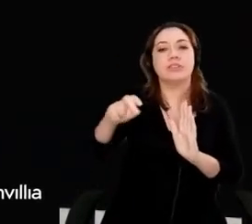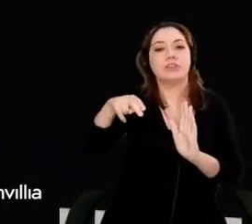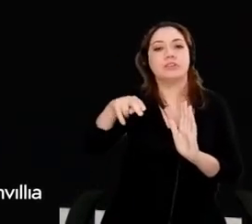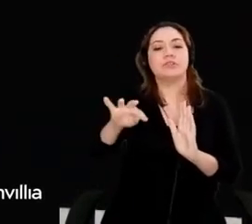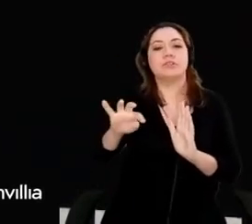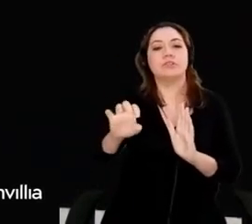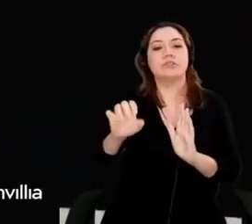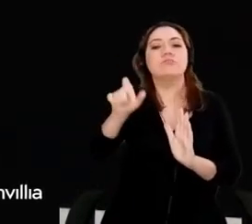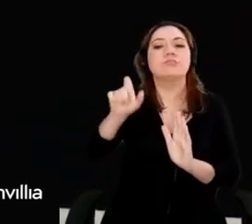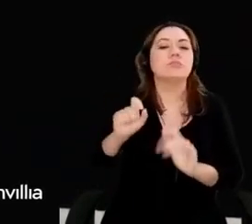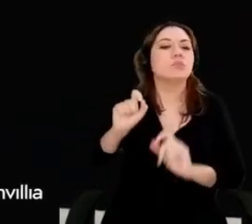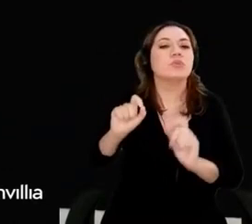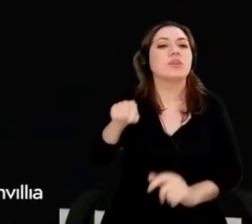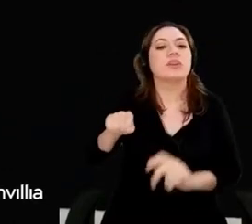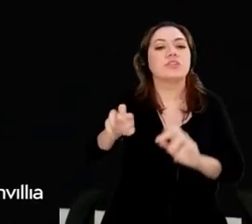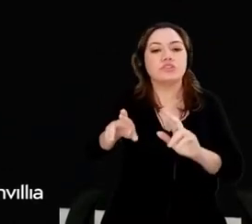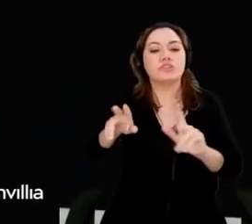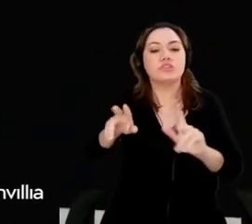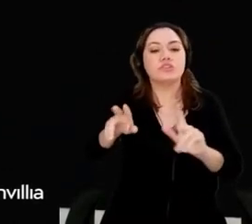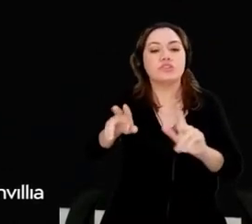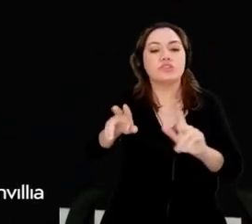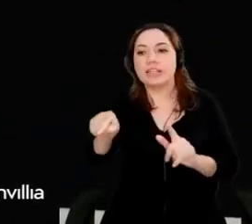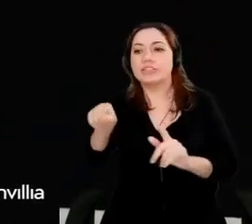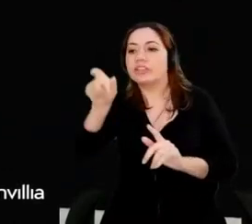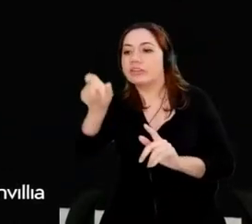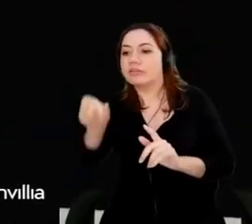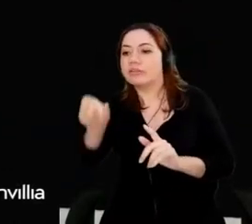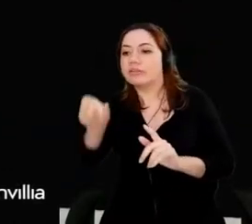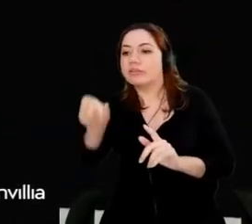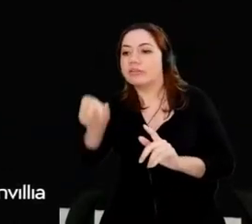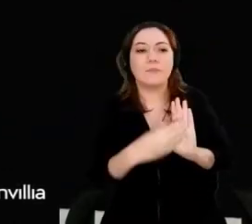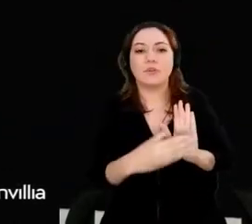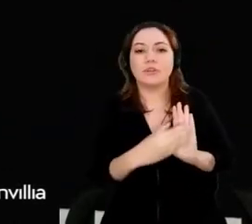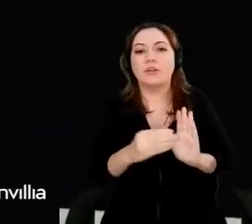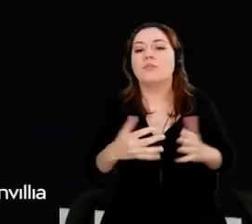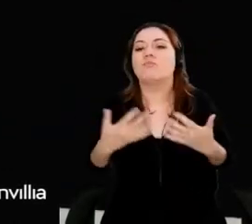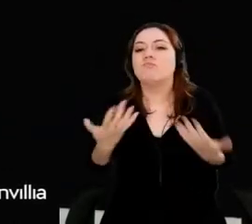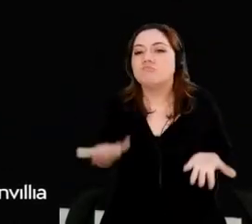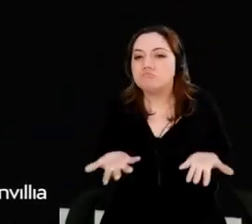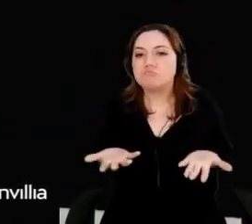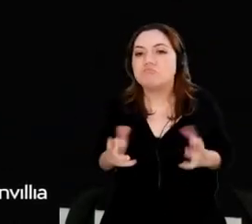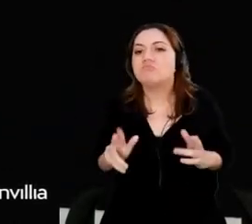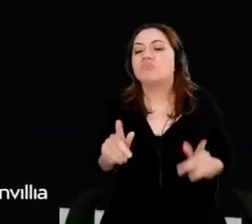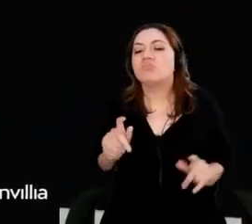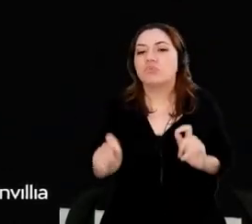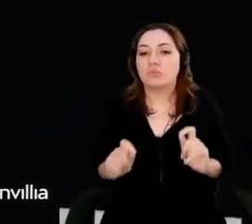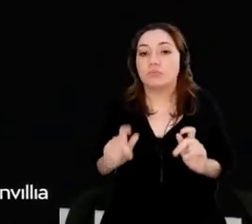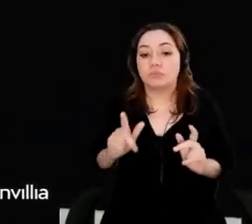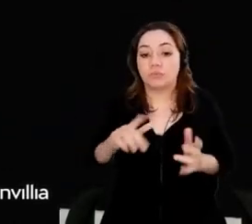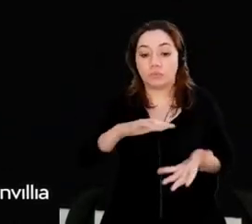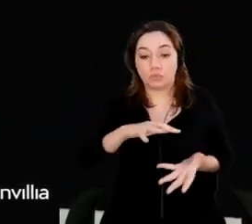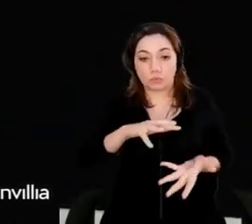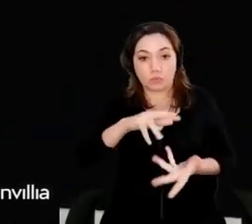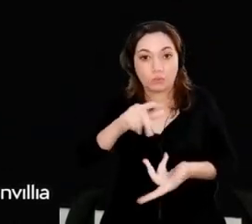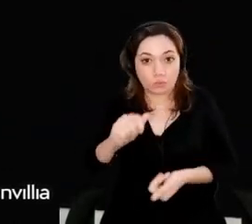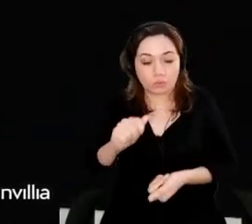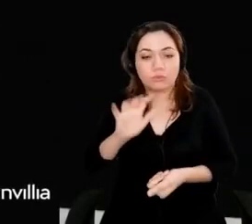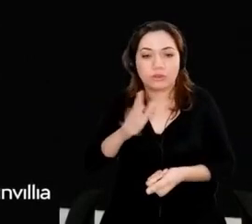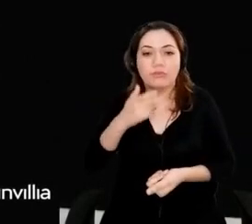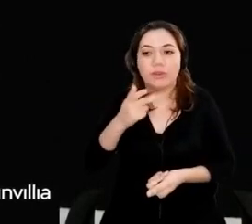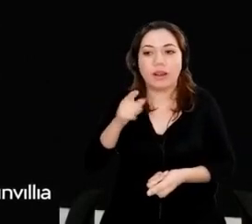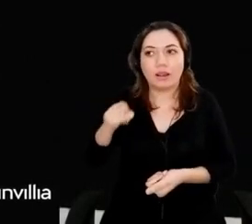agents and AI models? Well, the word says it, agency.